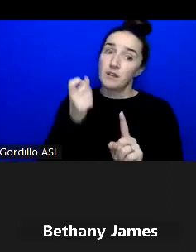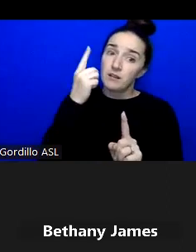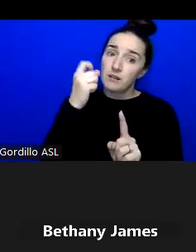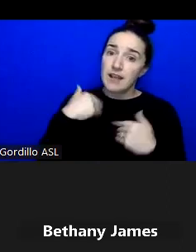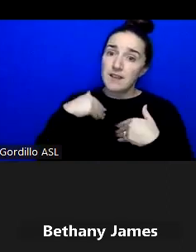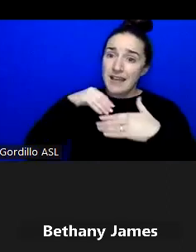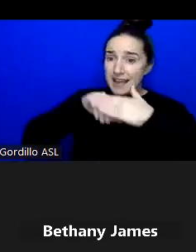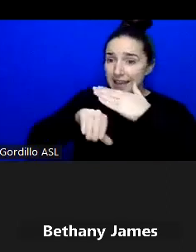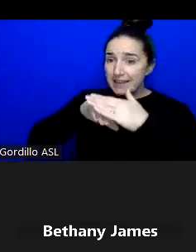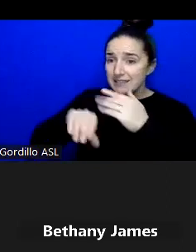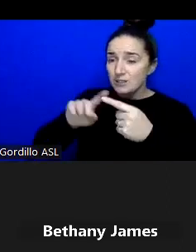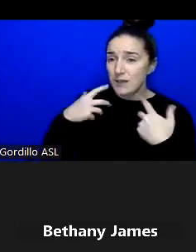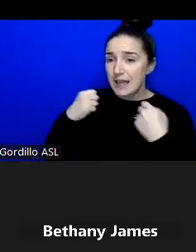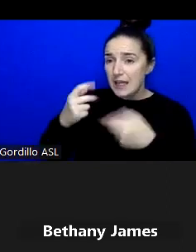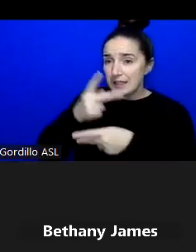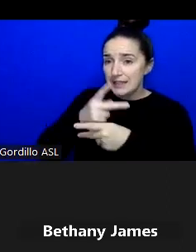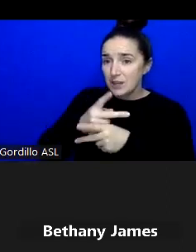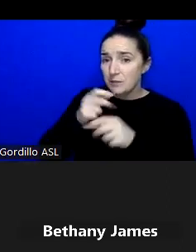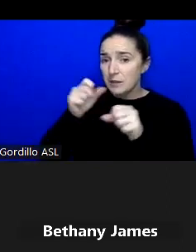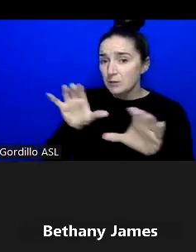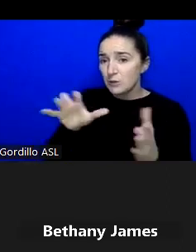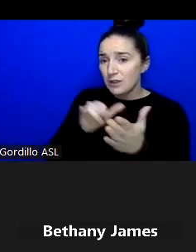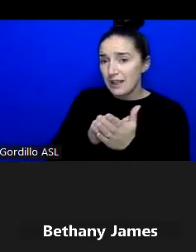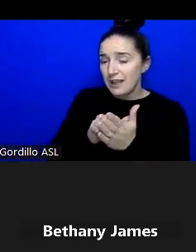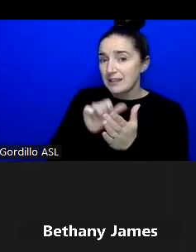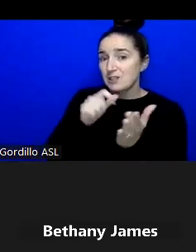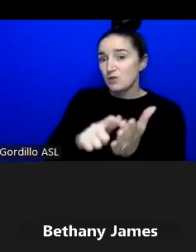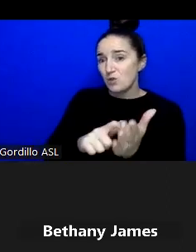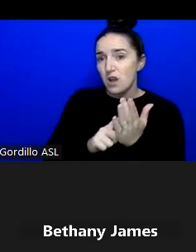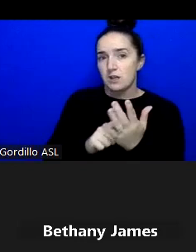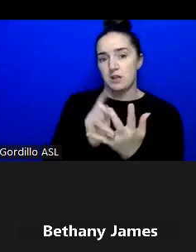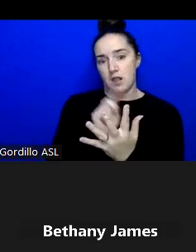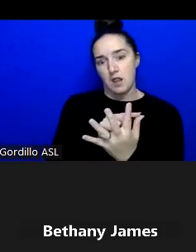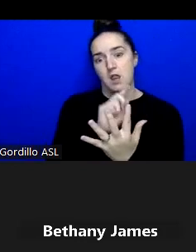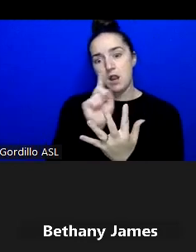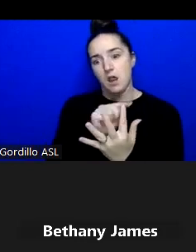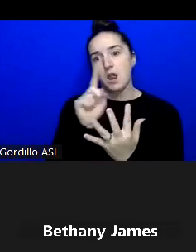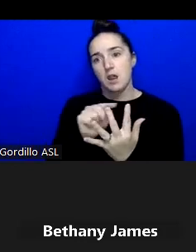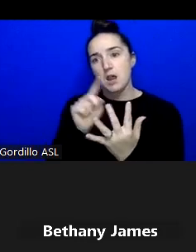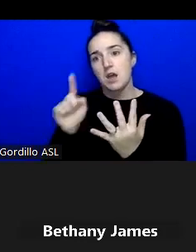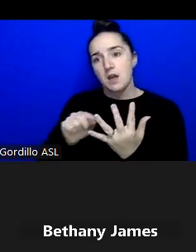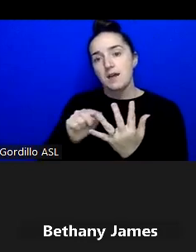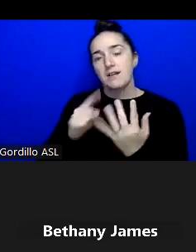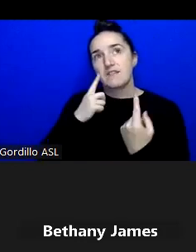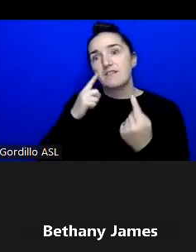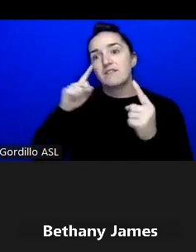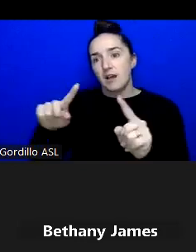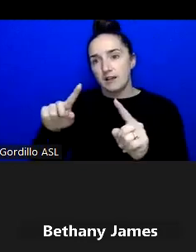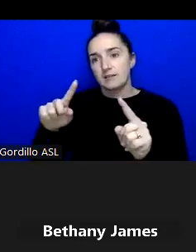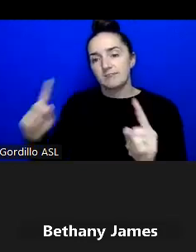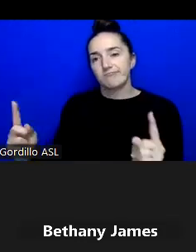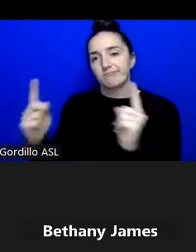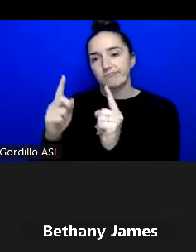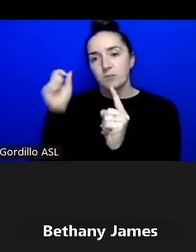way that doesn't require people to have to go through multiple hoops to be able to access that. But I feel like that's diminishing